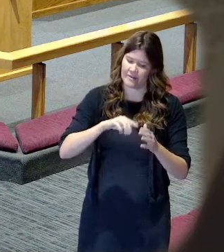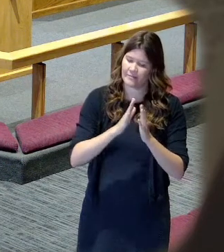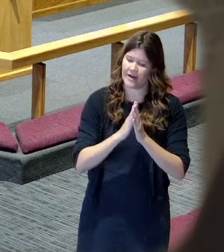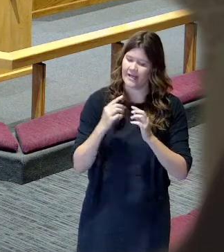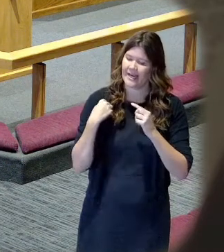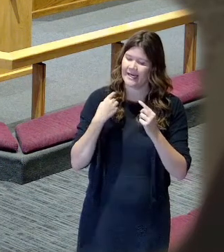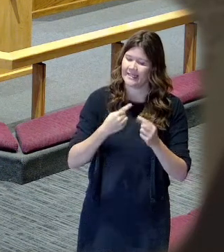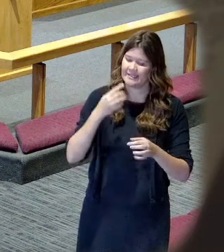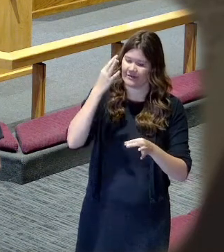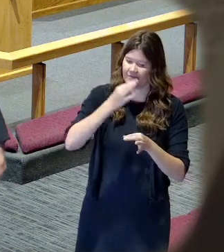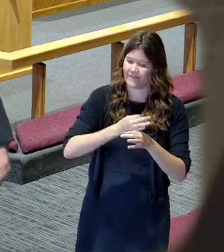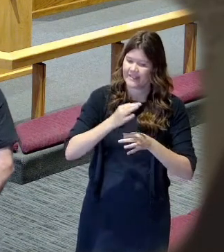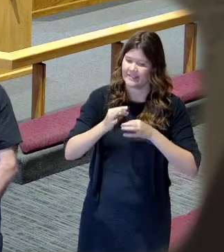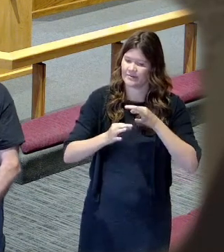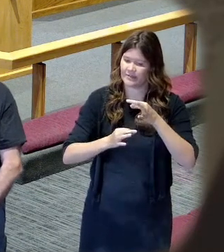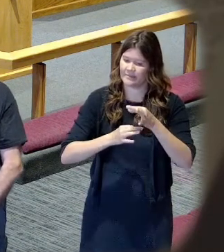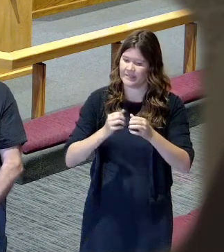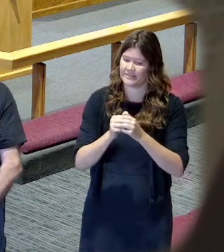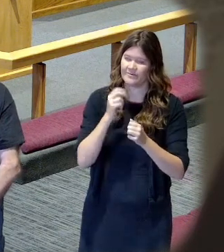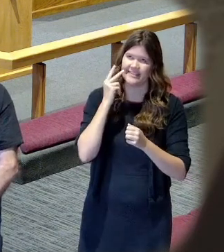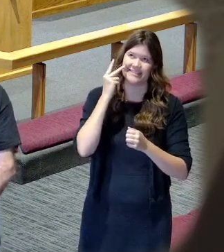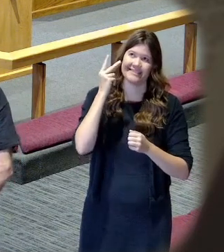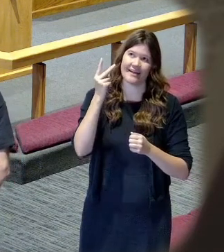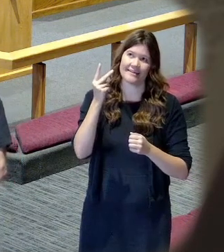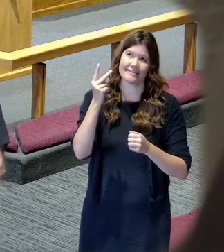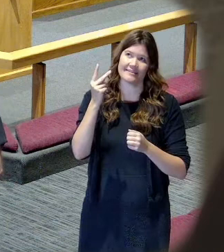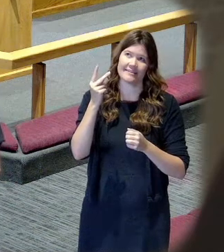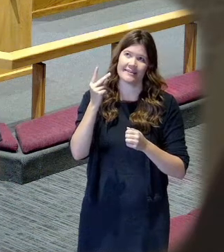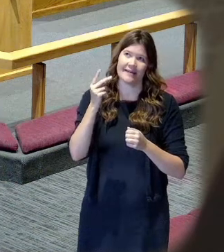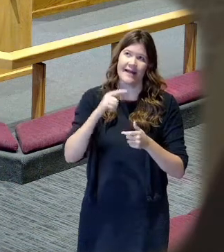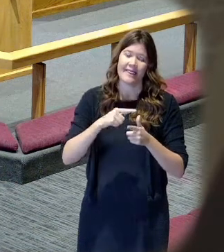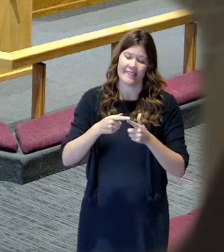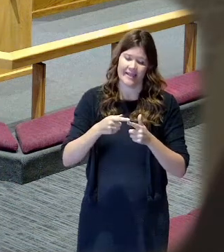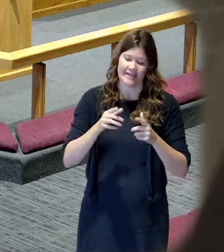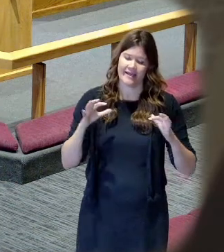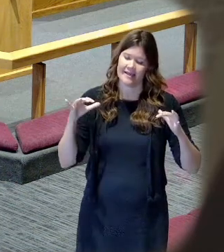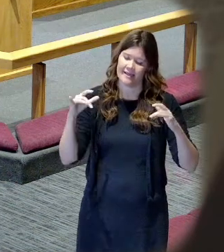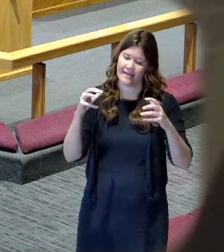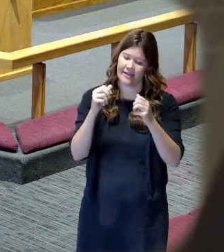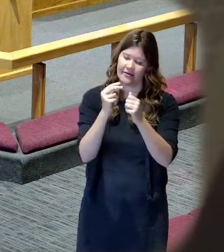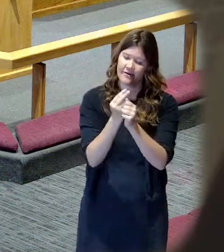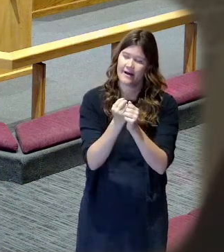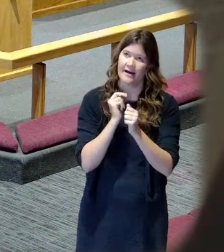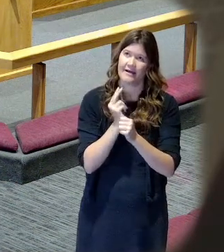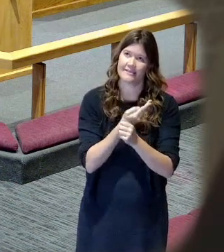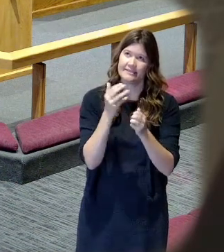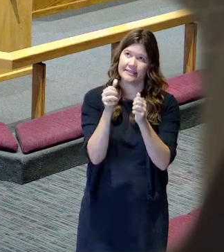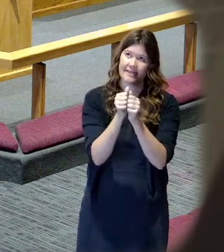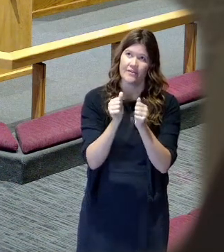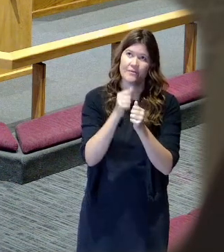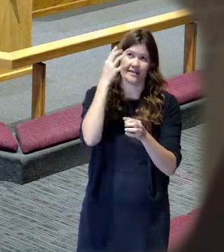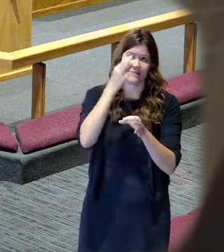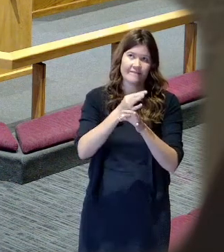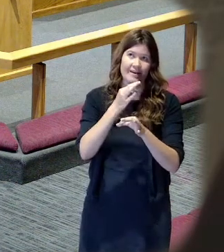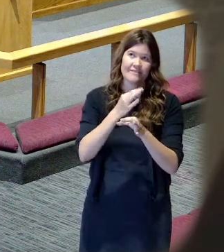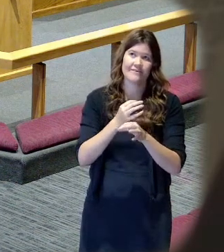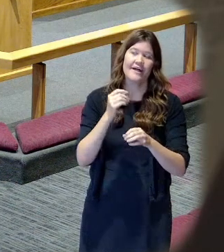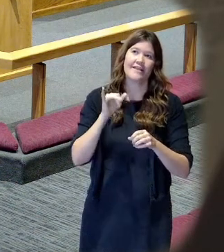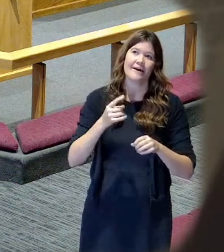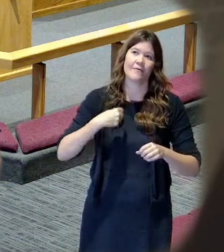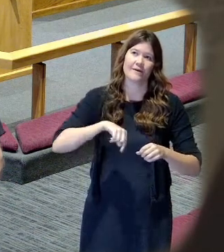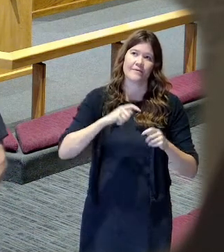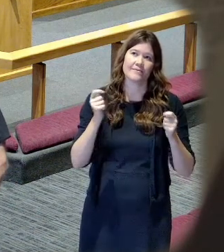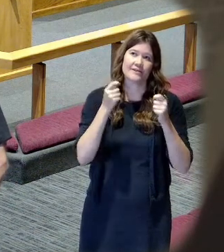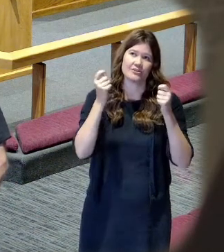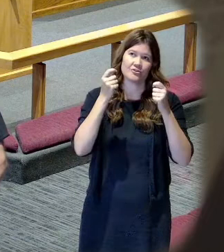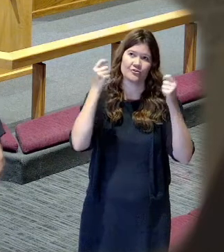faith is replaced by sight. Then gather us together with all the faithful that we may rejoice at the marriage